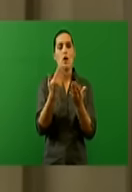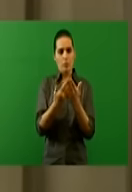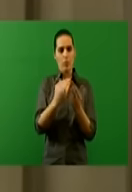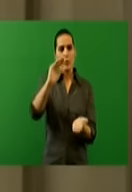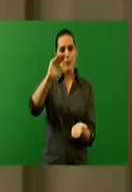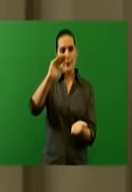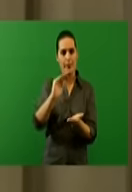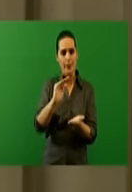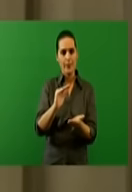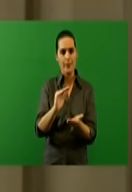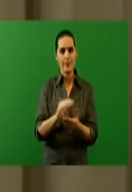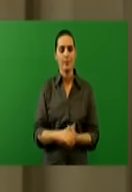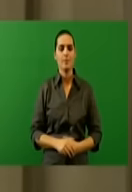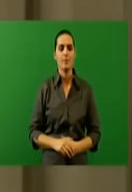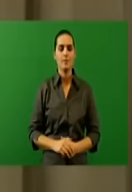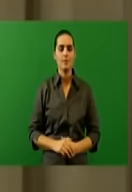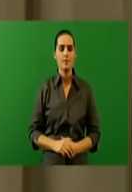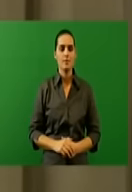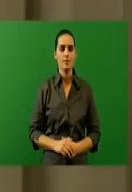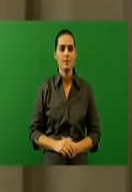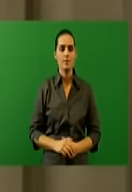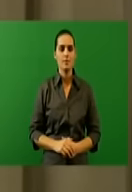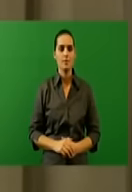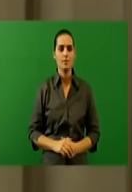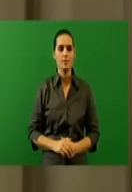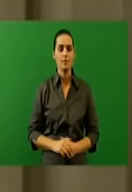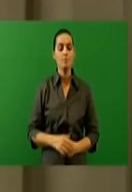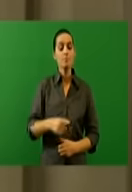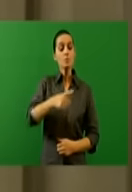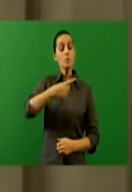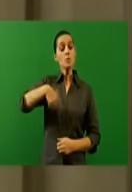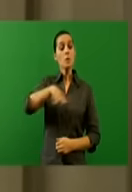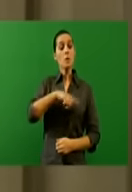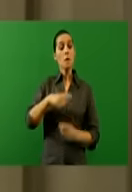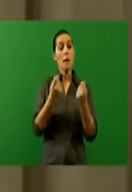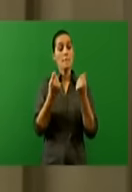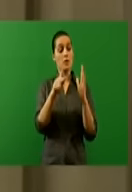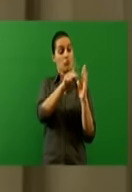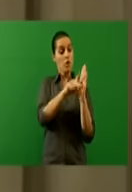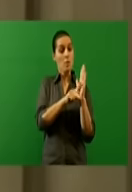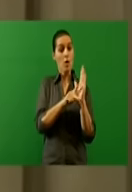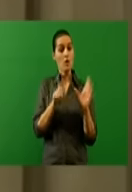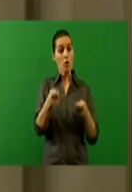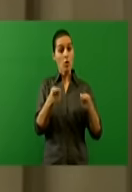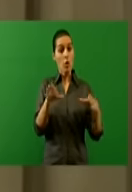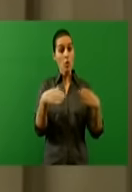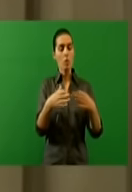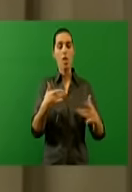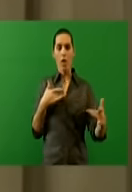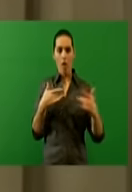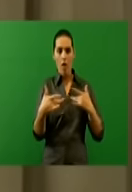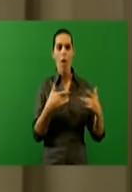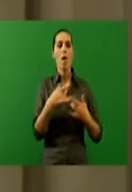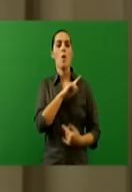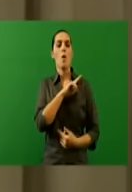expected in August. The Monetary Policy Committee remains concerned about the weak economic growth